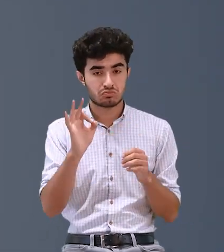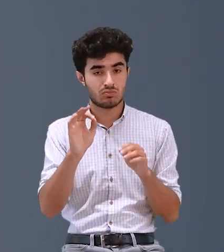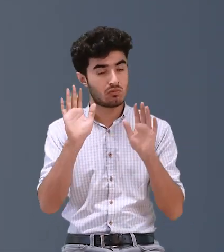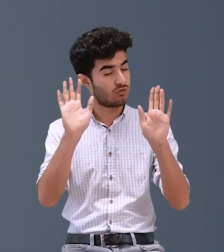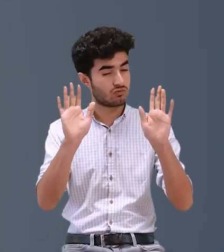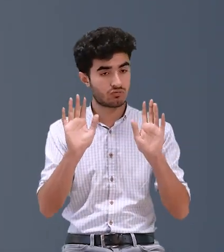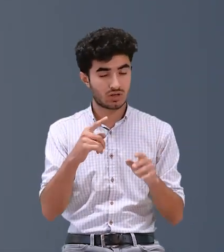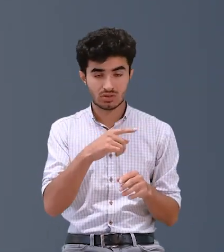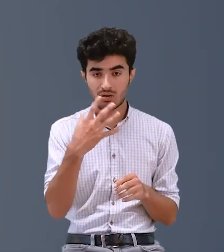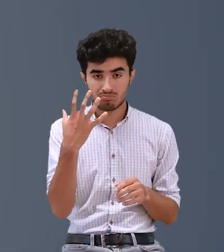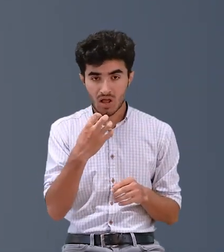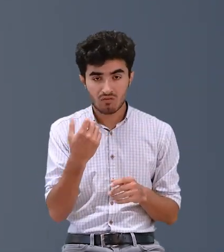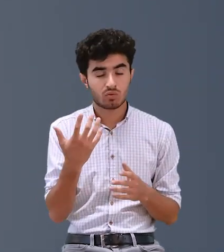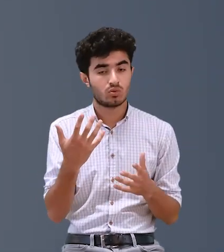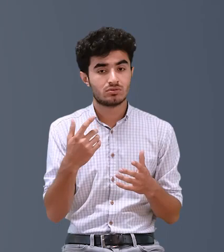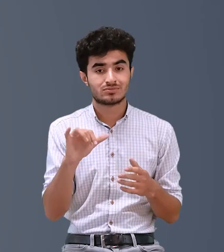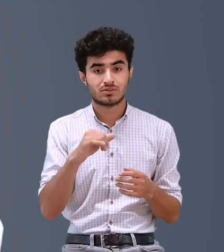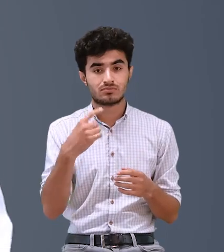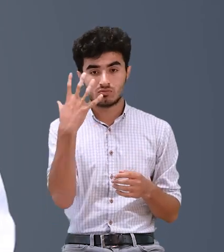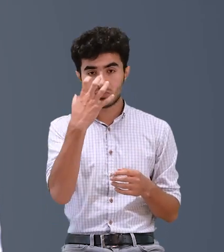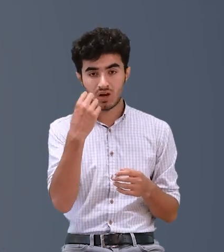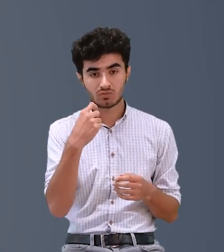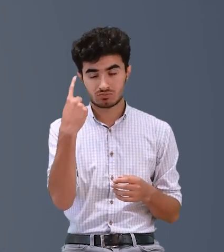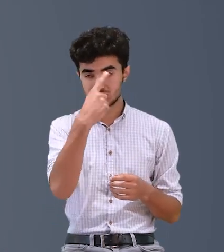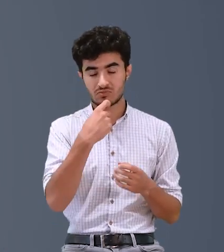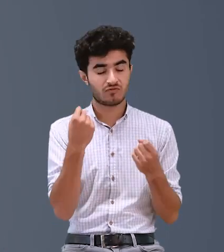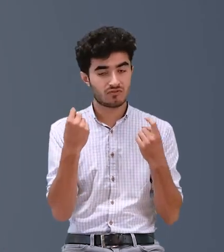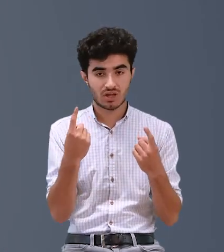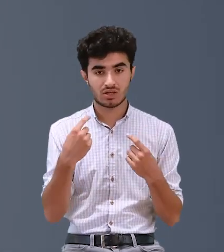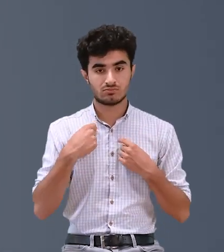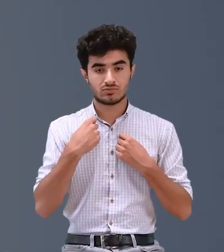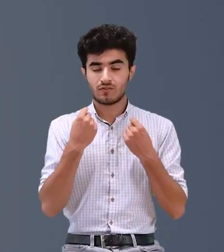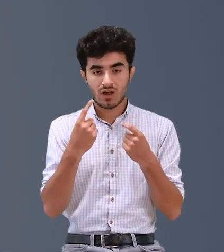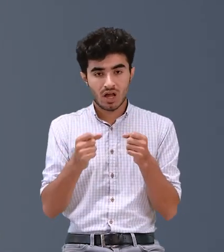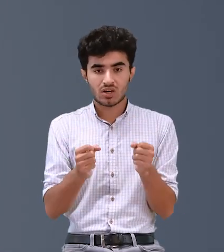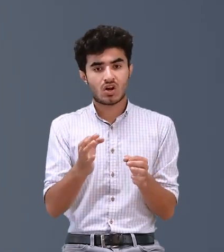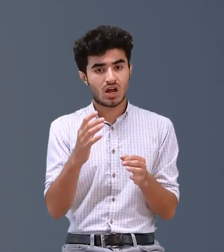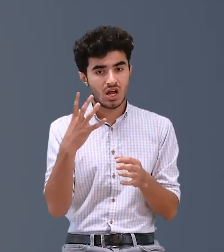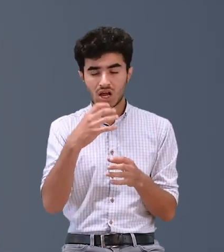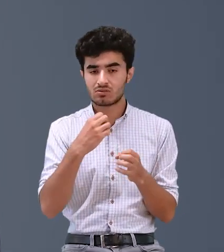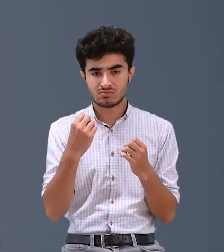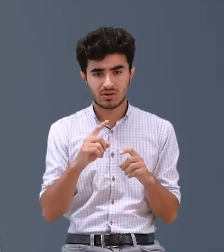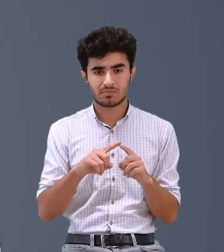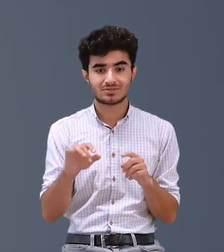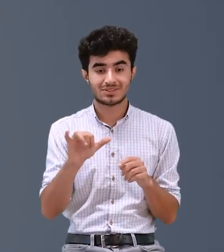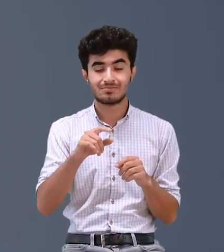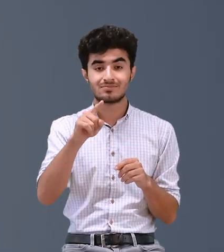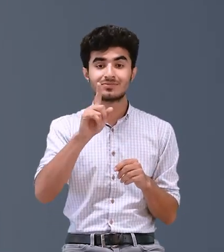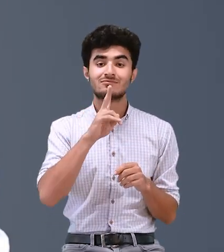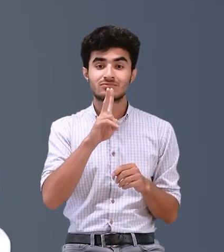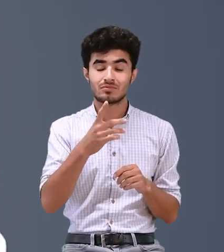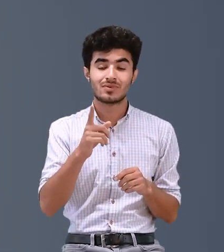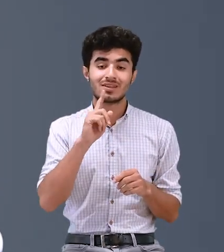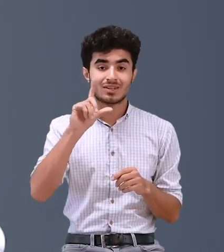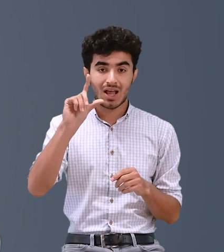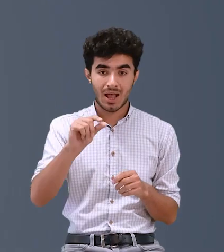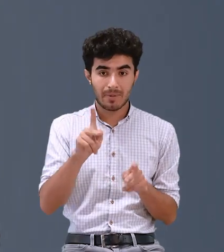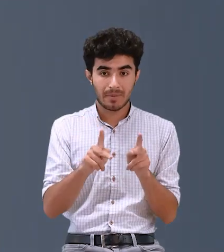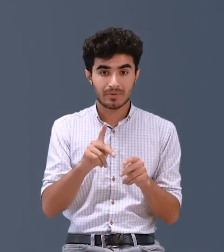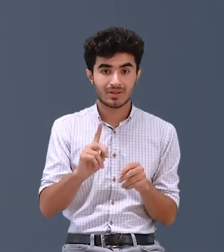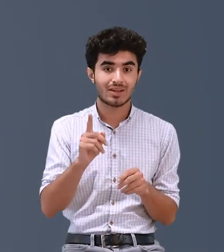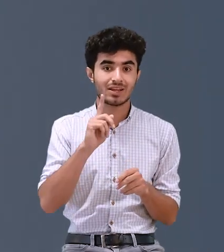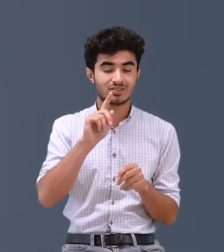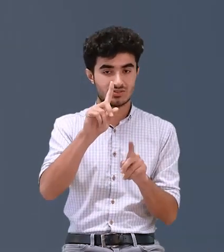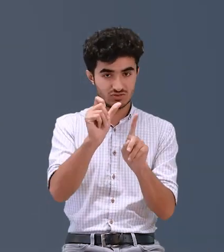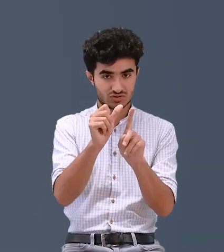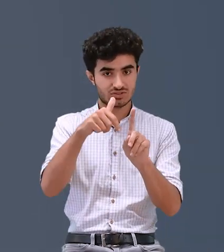and they must be so happy with themselves because they're either so beautiful or attractive or any of those things. And believe it or not, teenagers